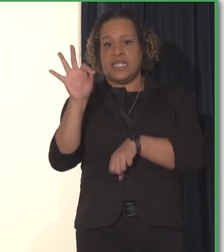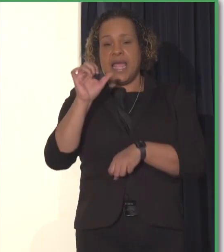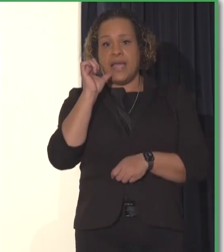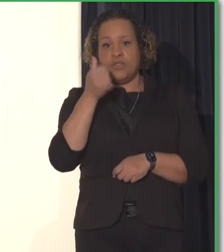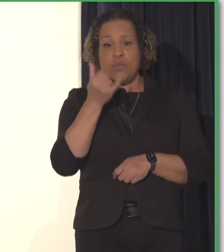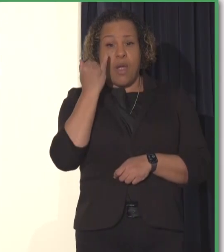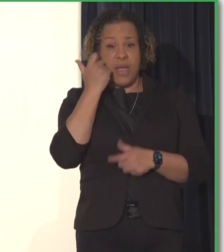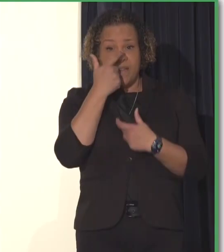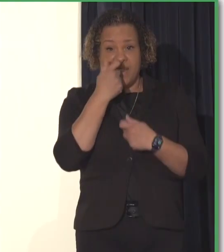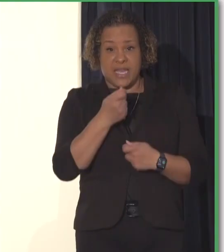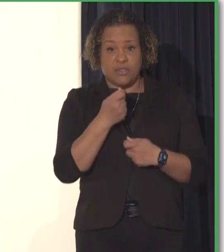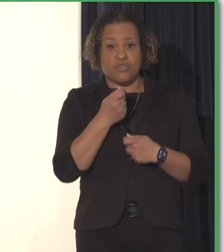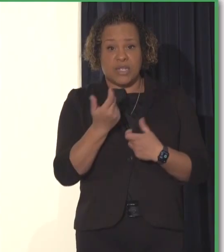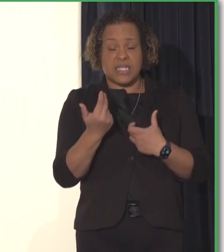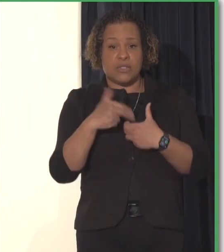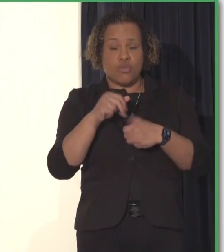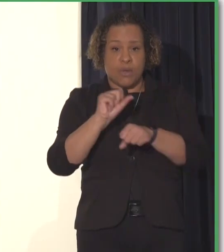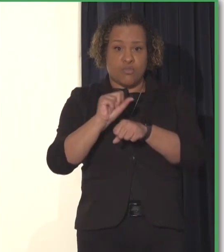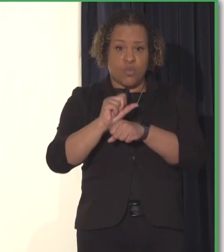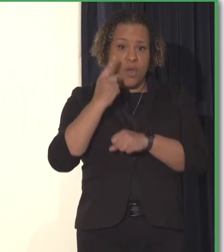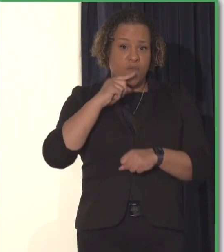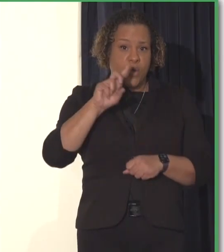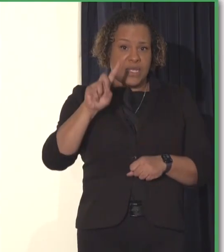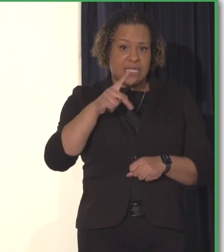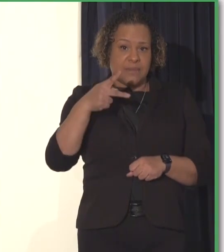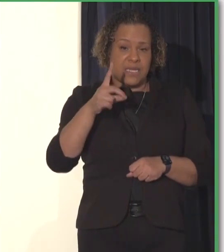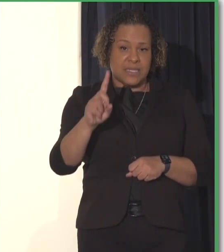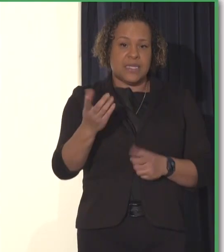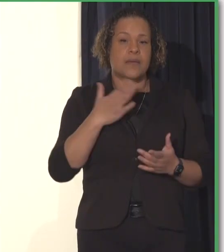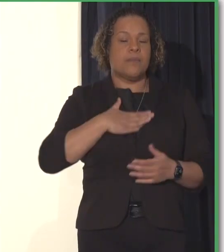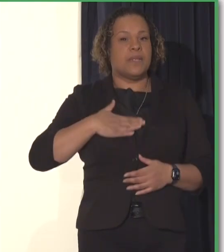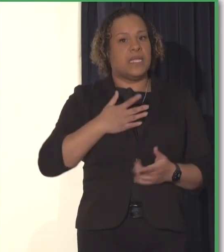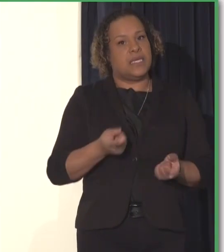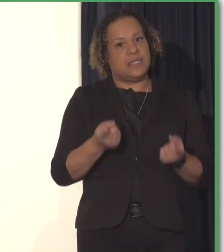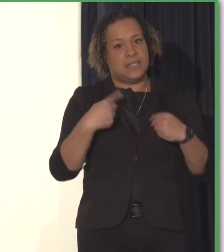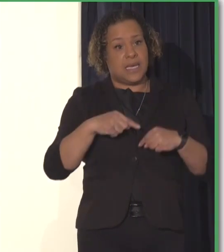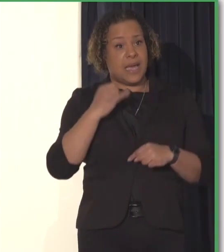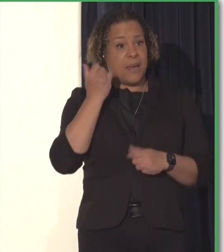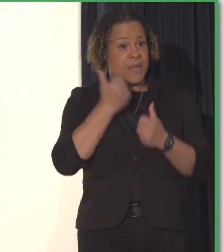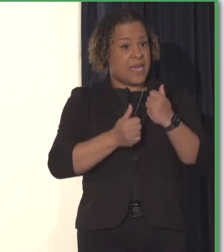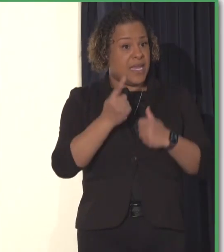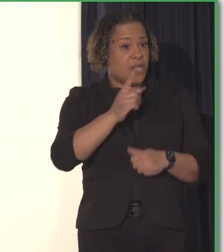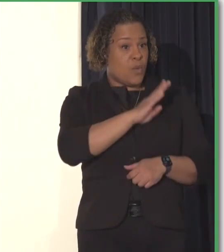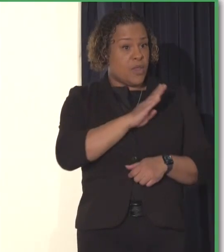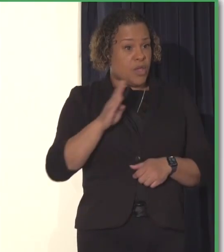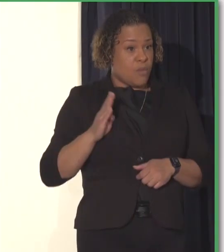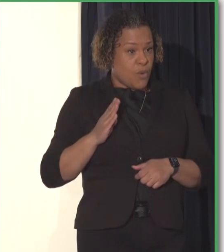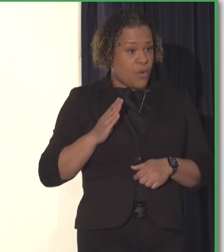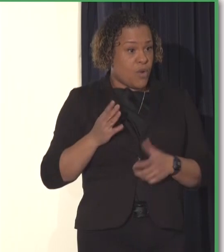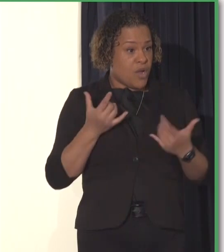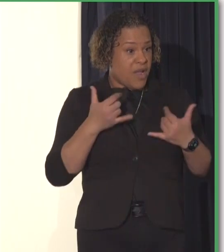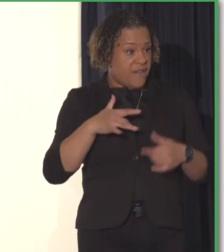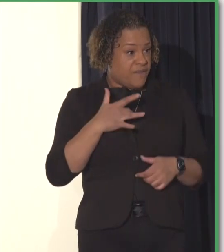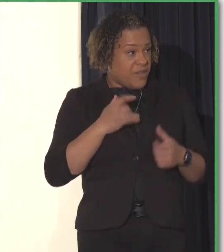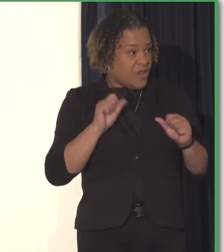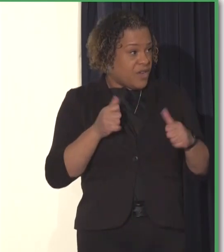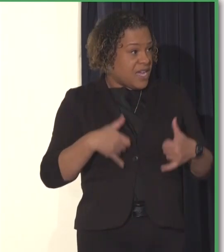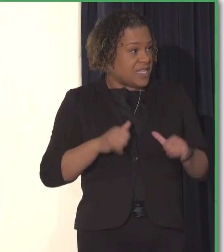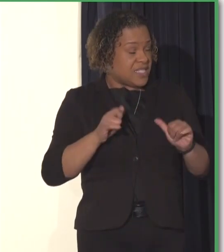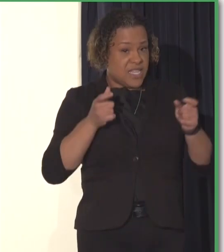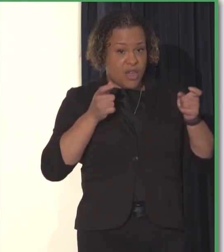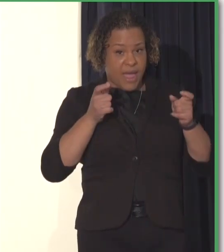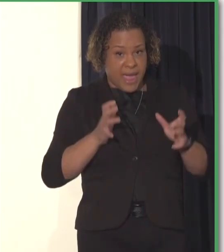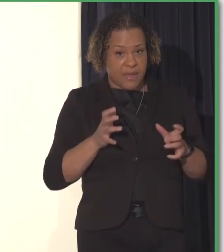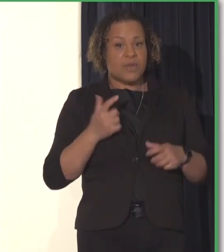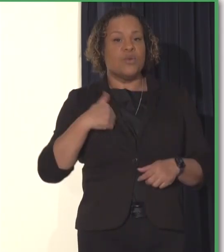DPD, please come through. Anybody on this board that feel like they can still handle it, we'll take you too. No age limit